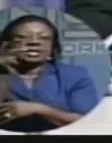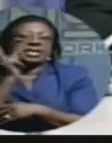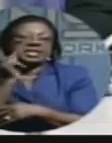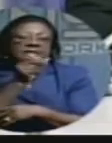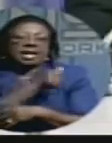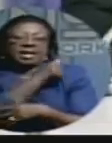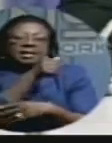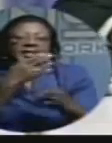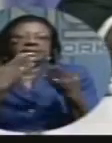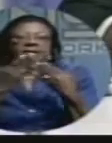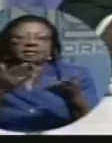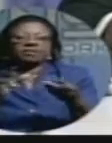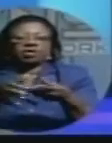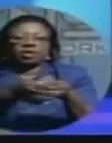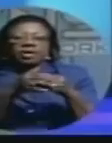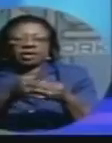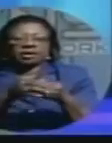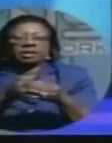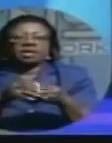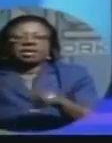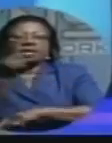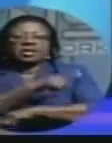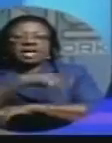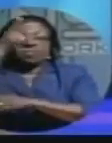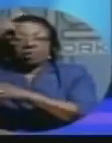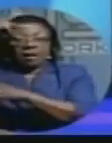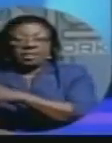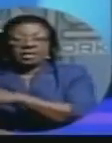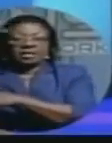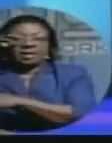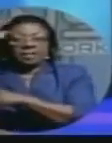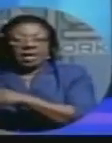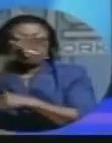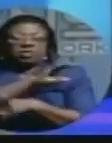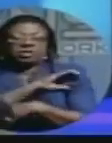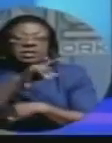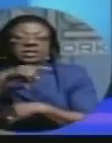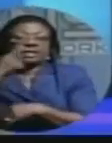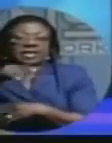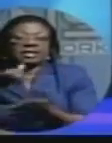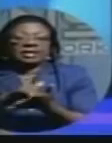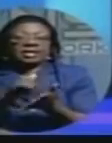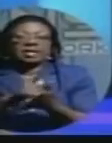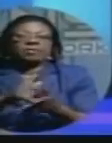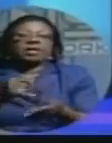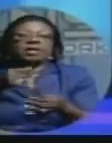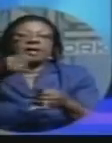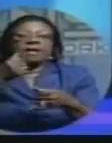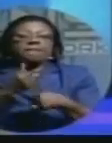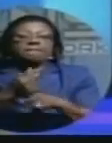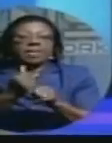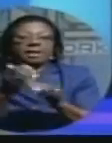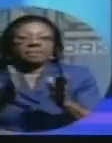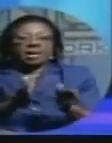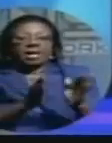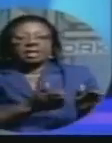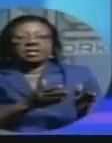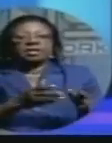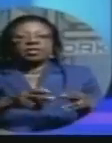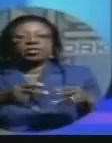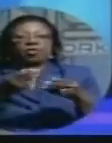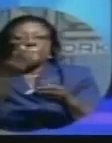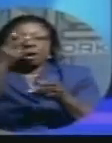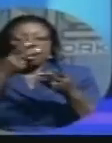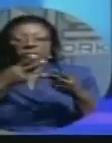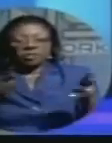Latterly. Thanks for joining us. Today, Prime Minister Perry Christie announced the move to permanently solidify the significance of majority rule